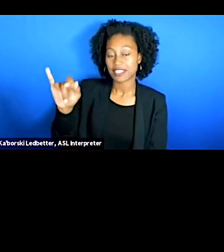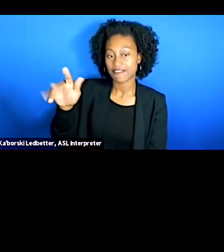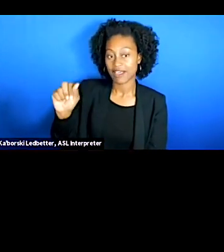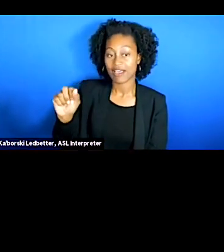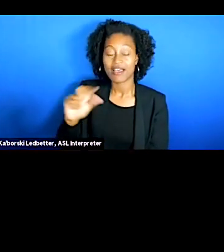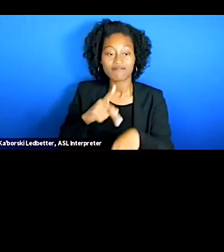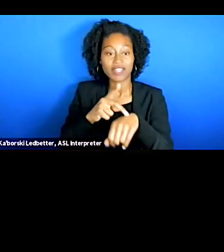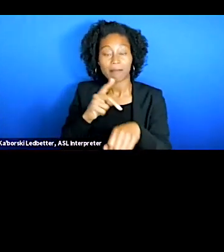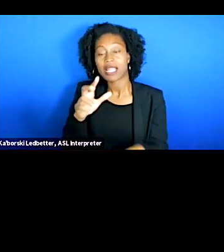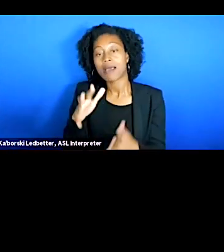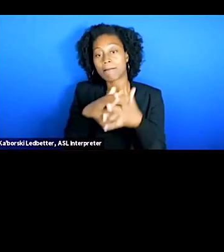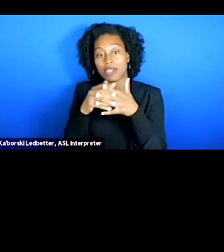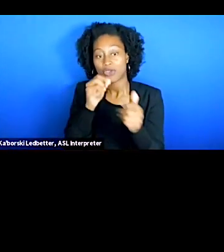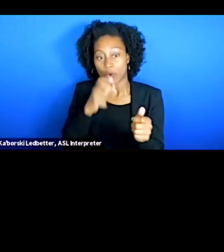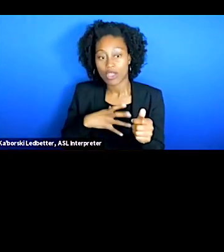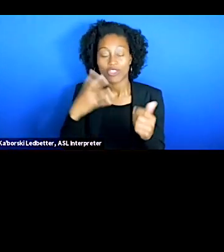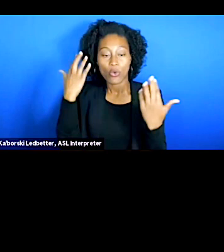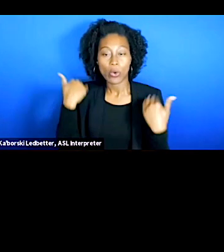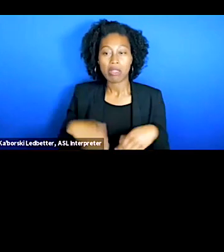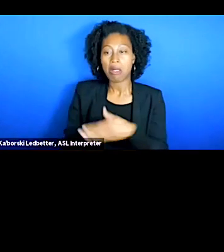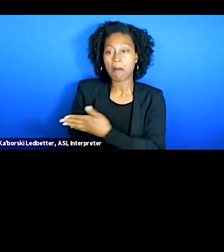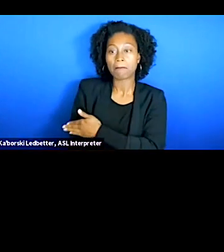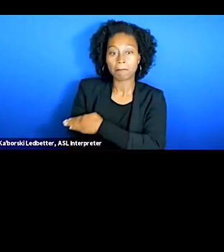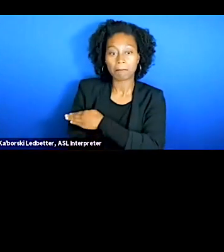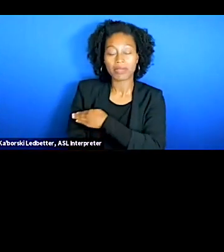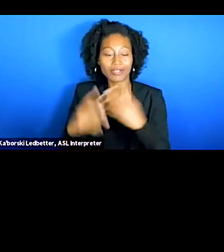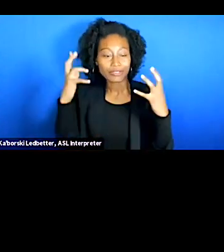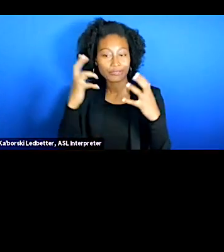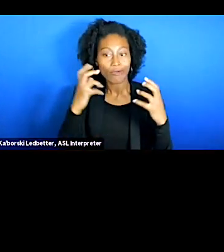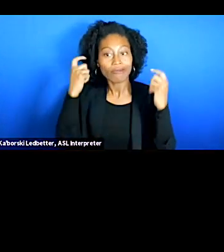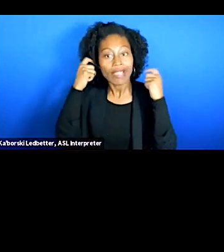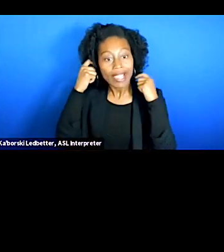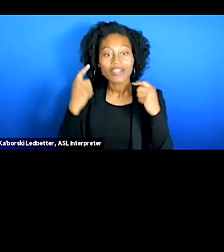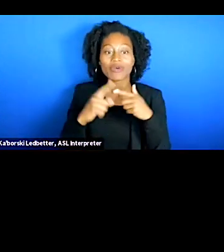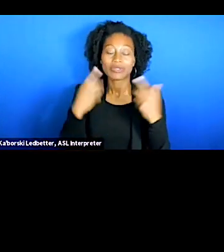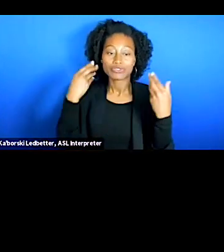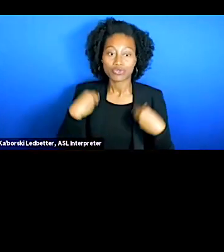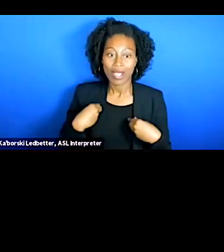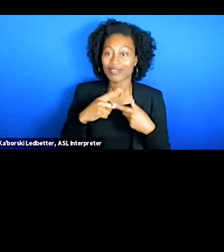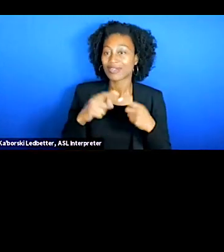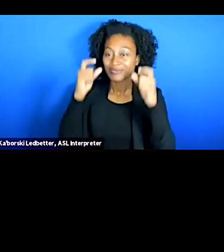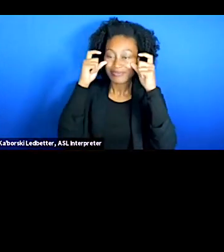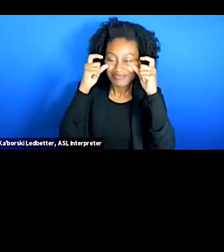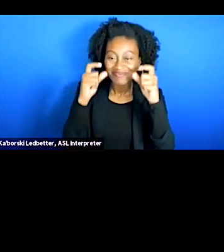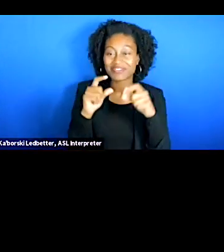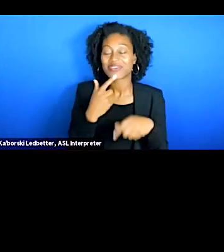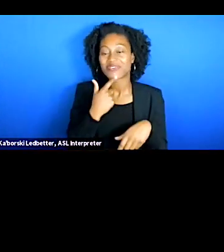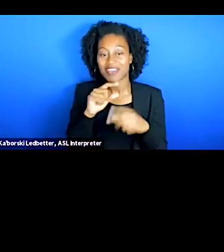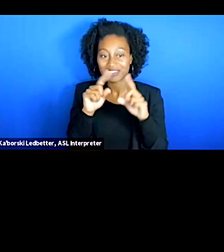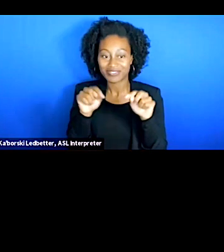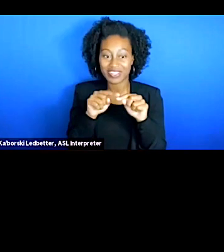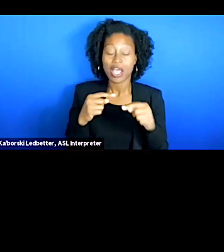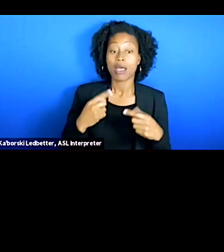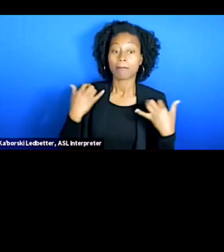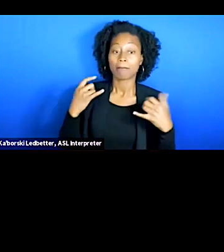mid-length dark brown hair, red-rimmed glasses, and a black shirt with white flowers.